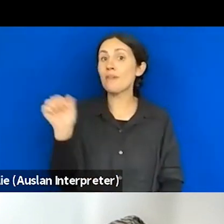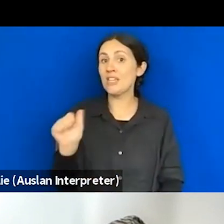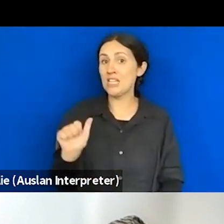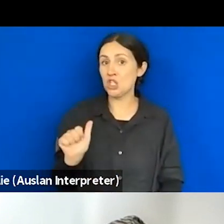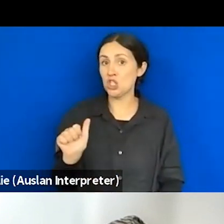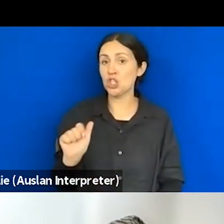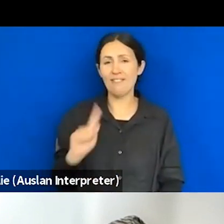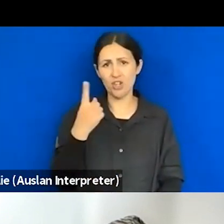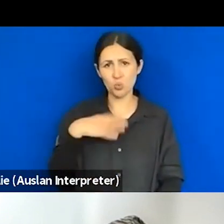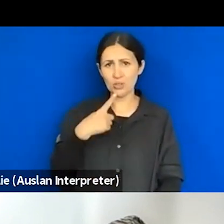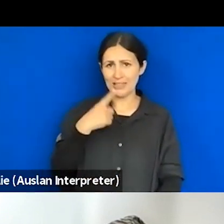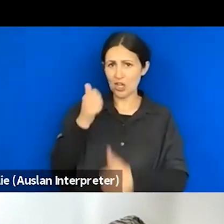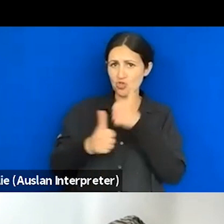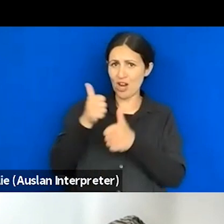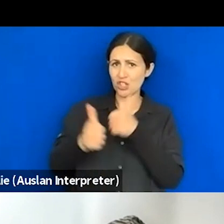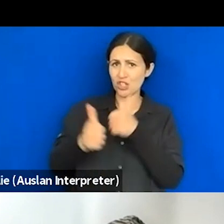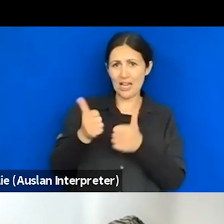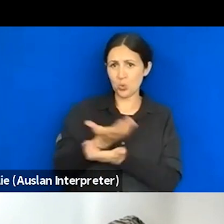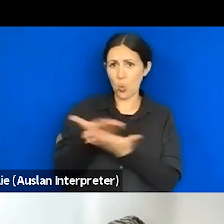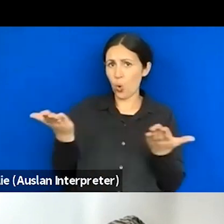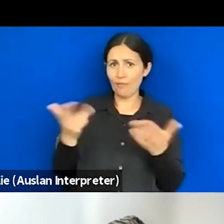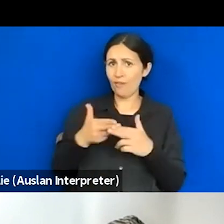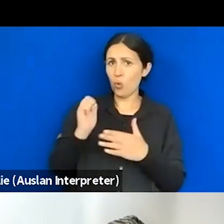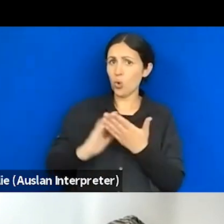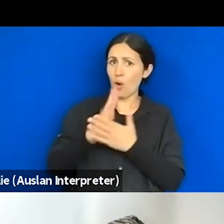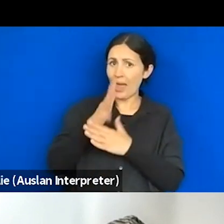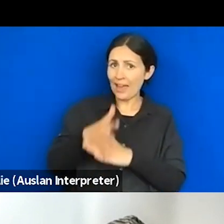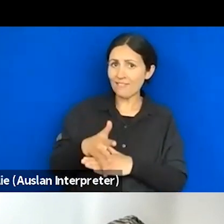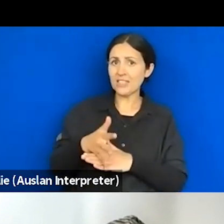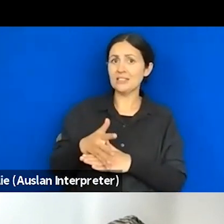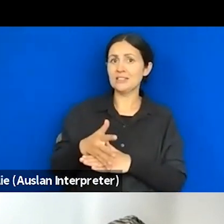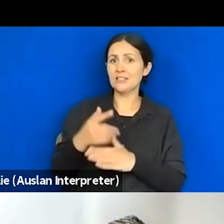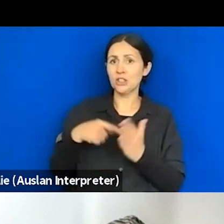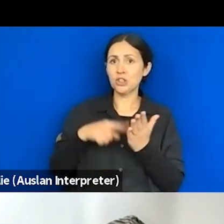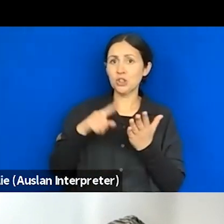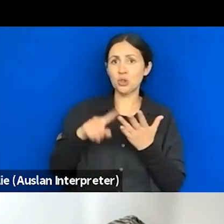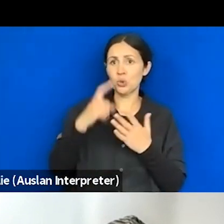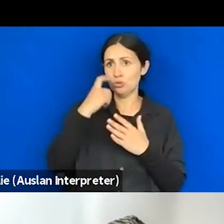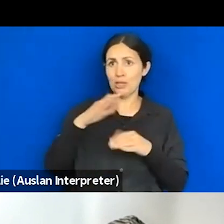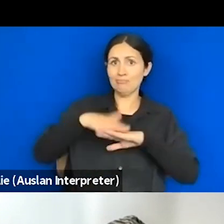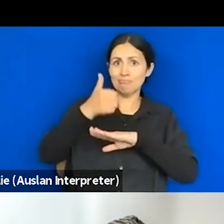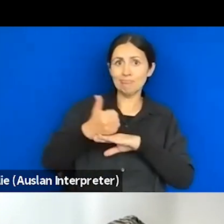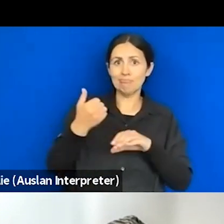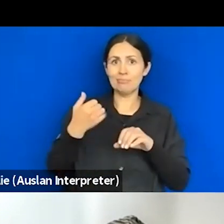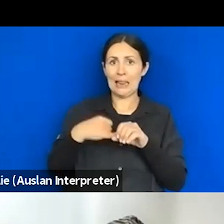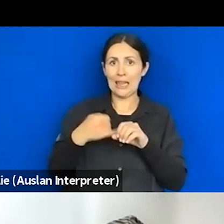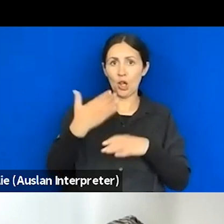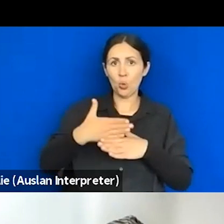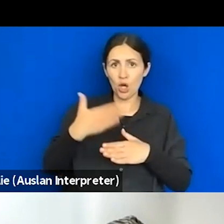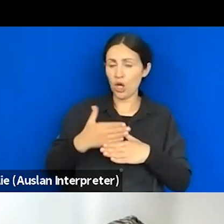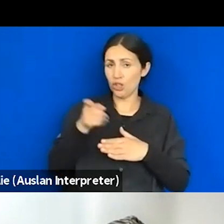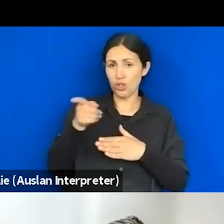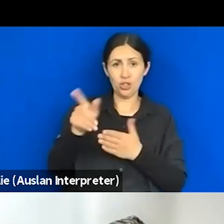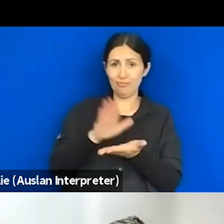to congratulate you with all your efforts to try and develop translational clinically translational work, and you really